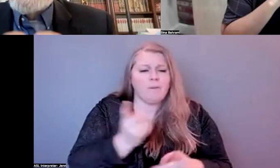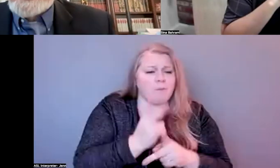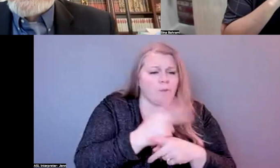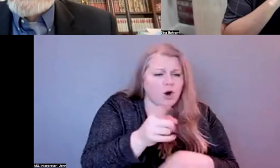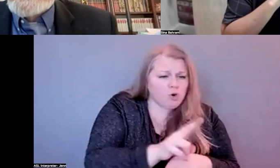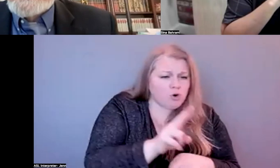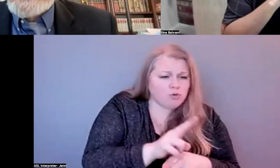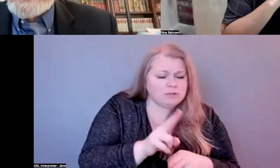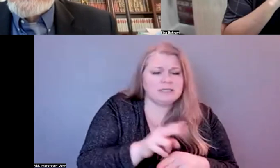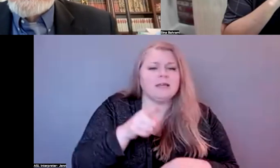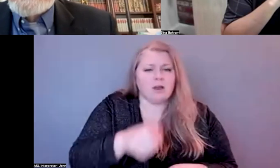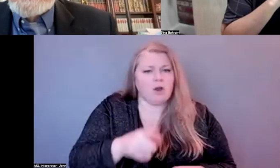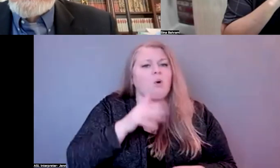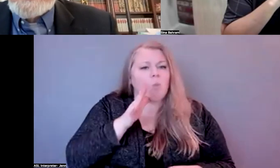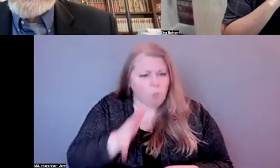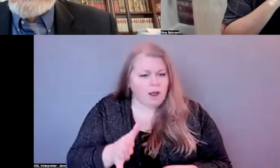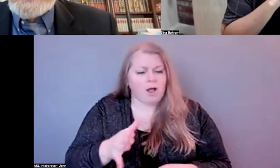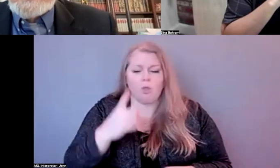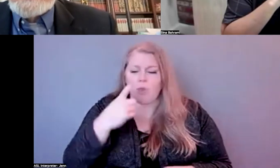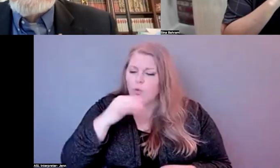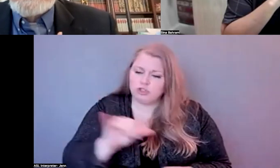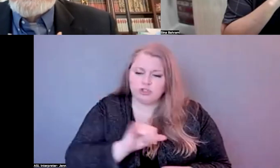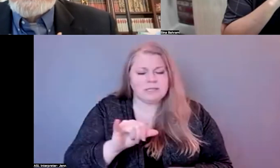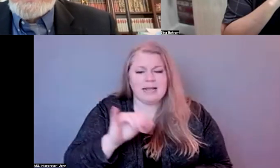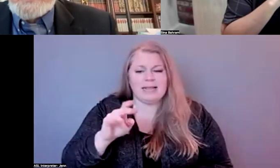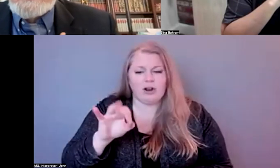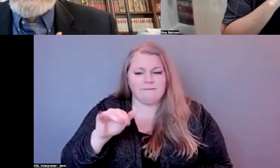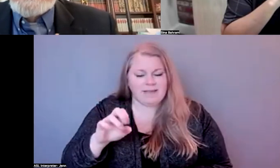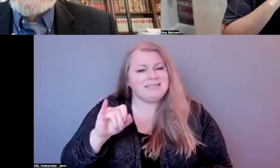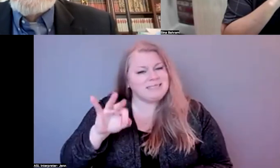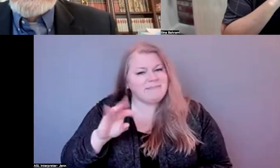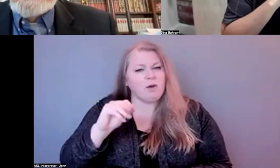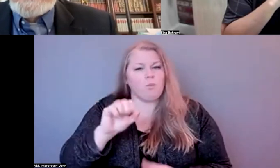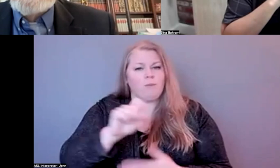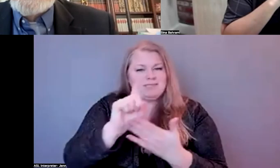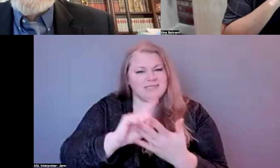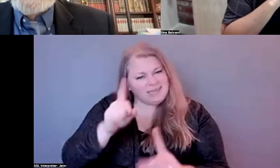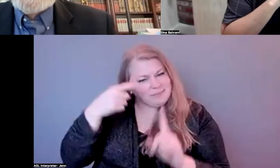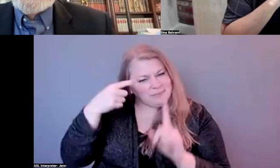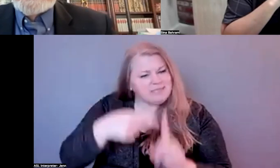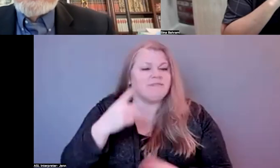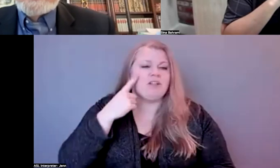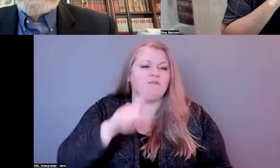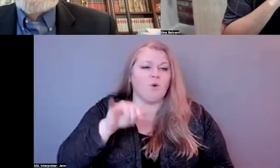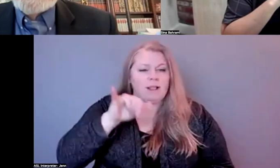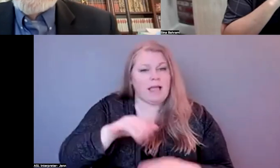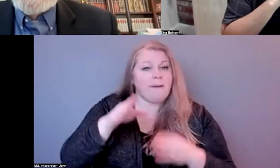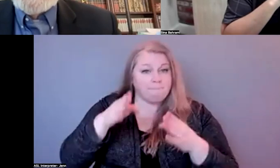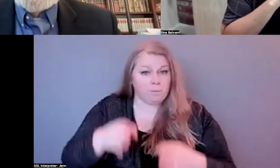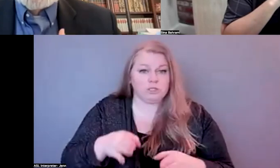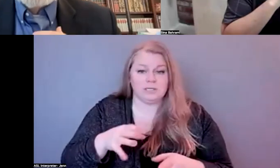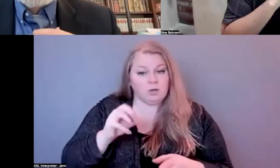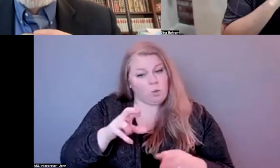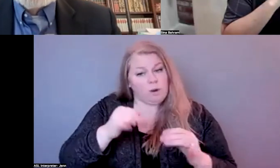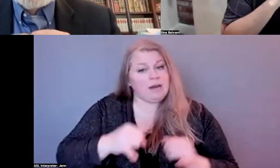looks just like the interface would be if it was designed specifically for this person, this individual.